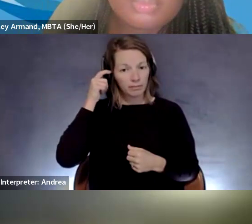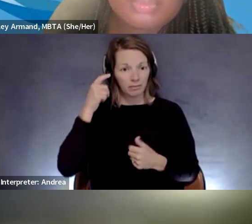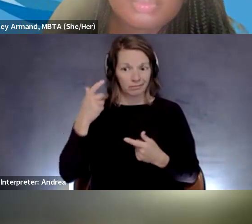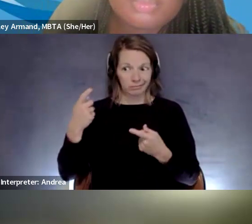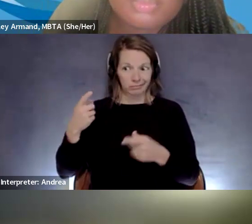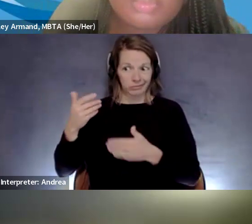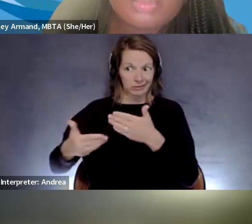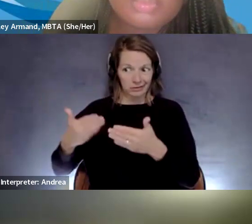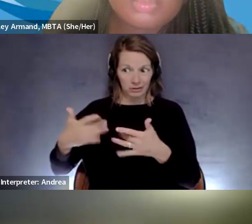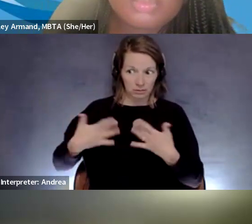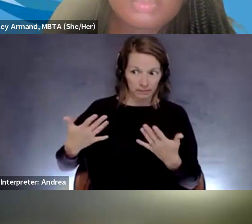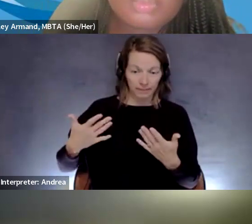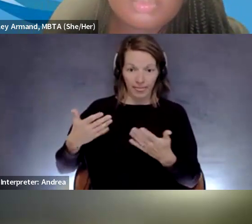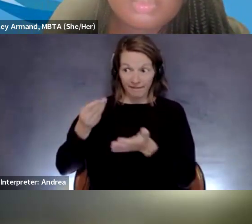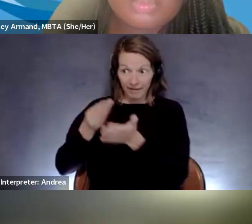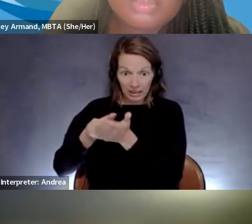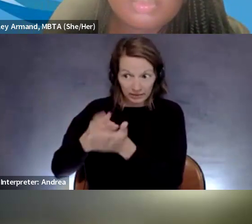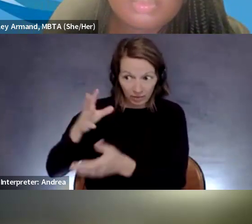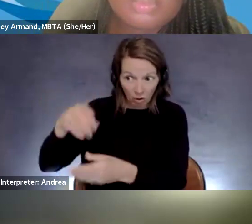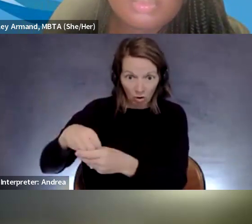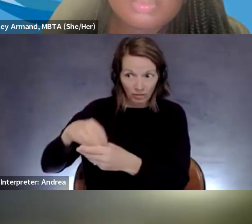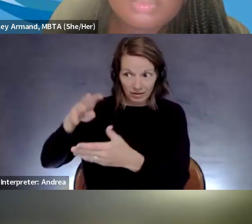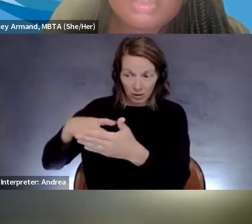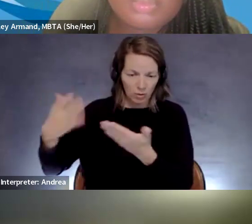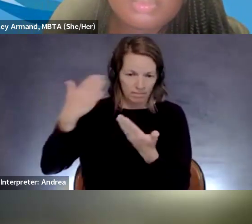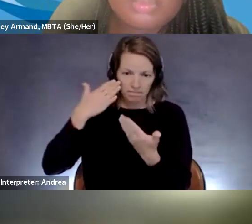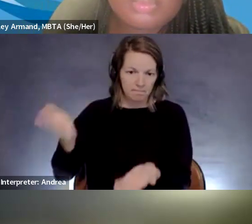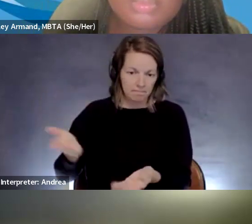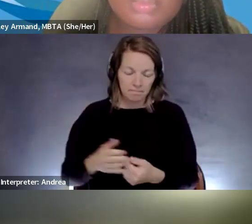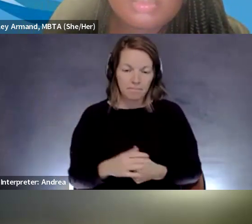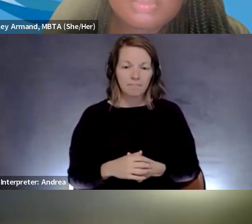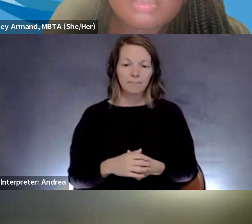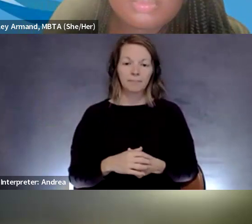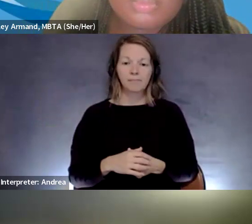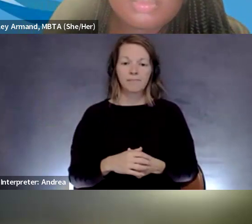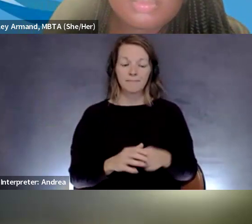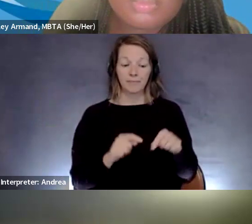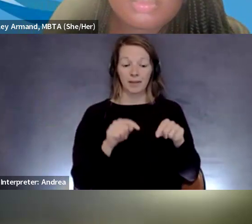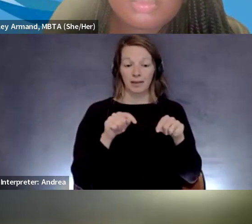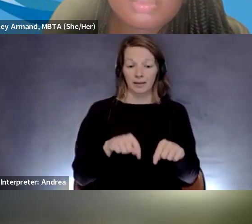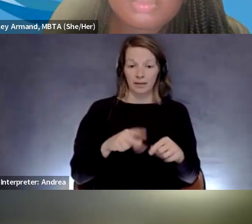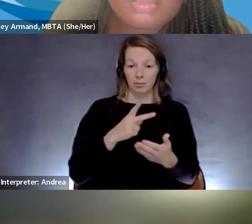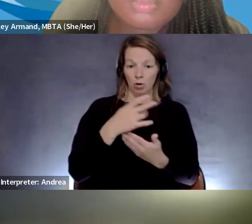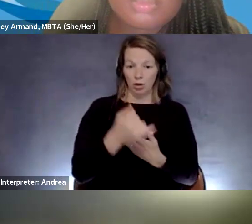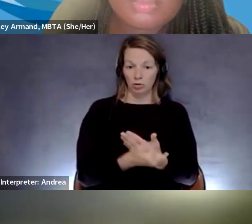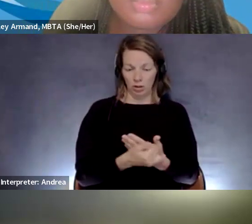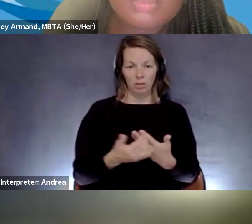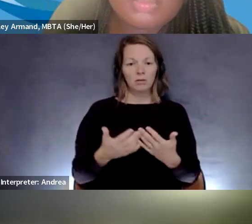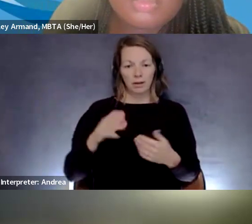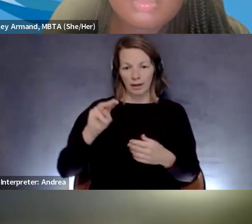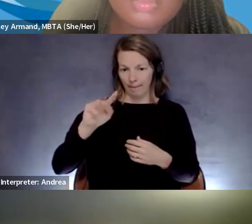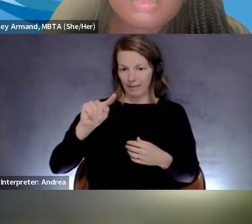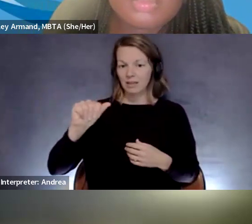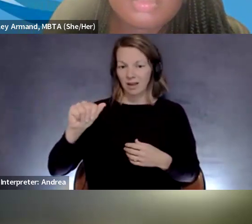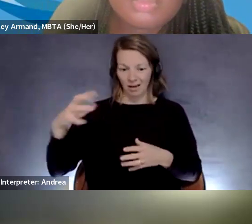in status and or funding and schedule. I can say that this project is fully committed to by the MBTA, so we